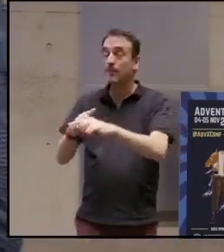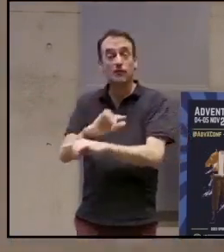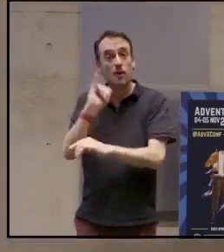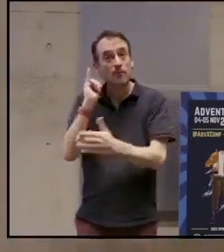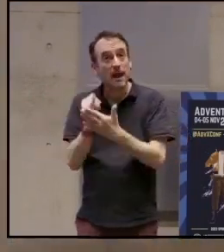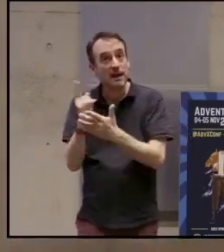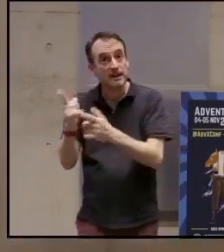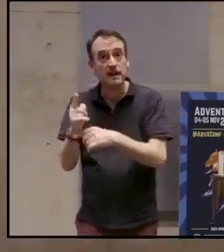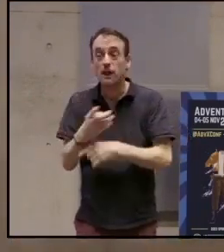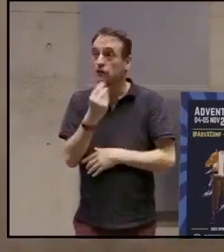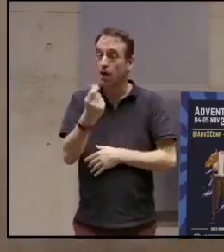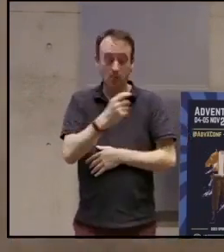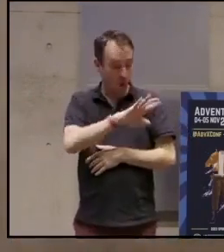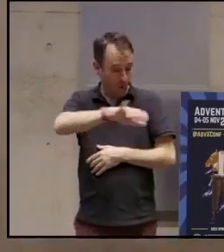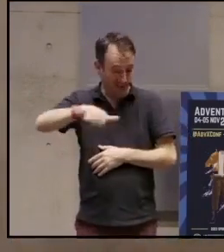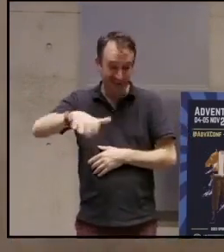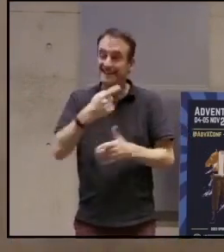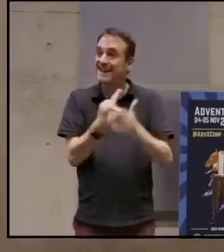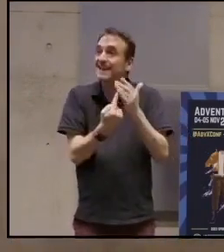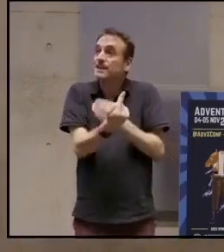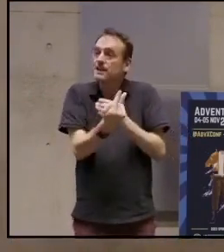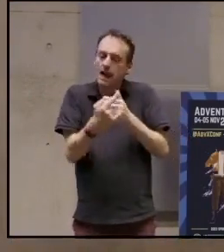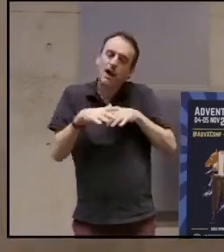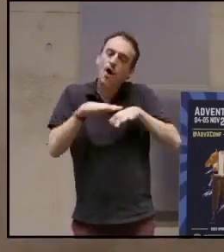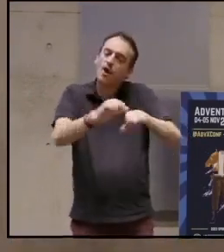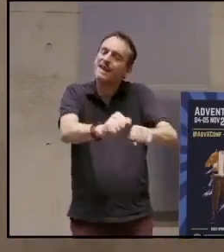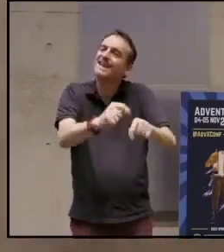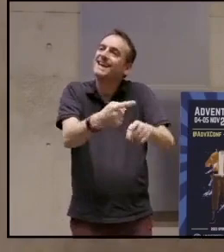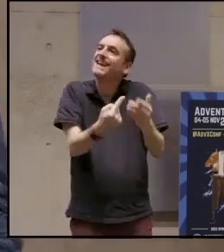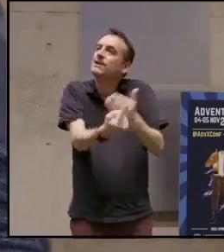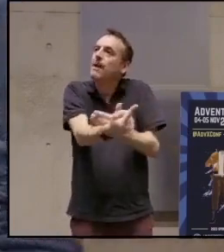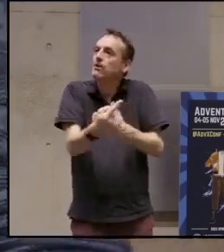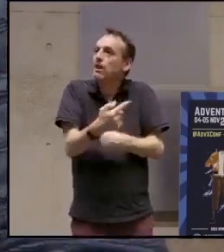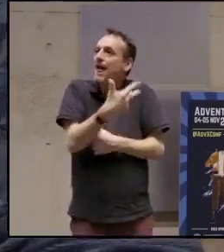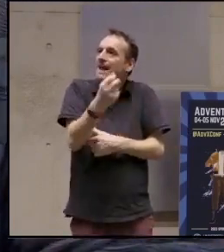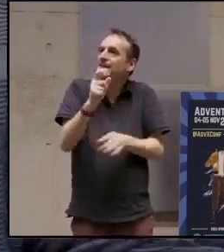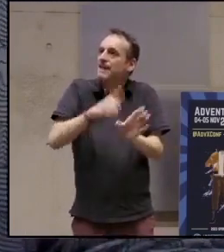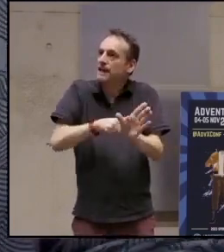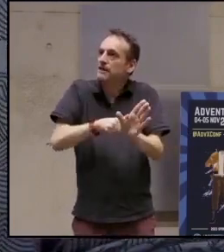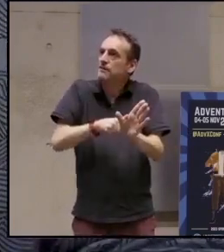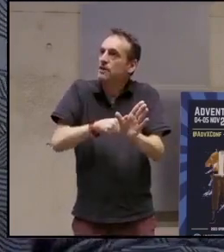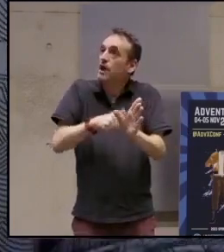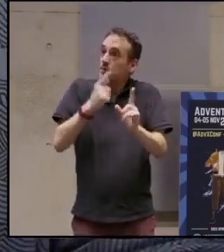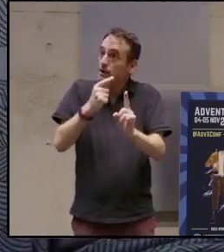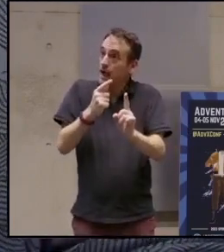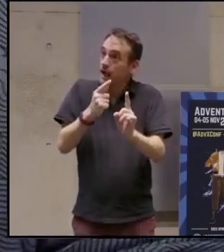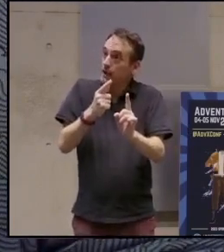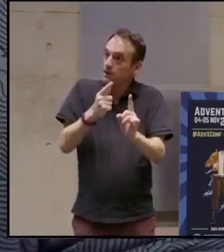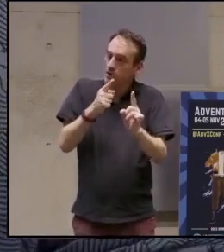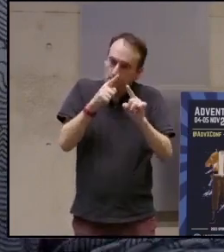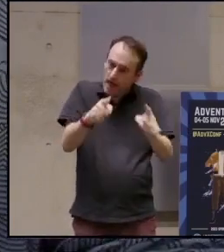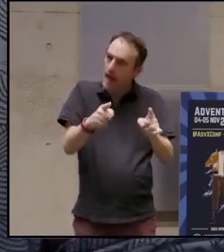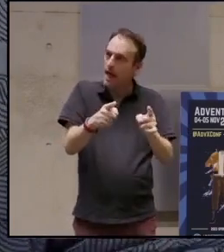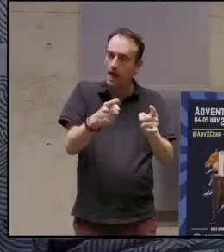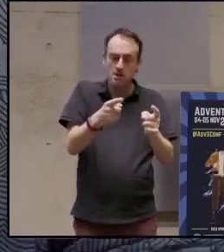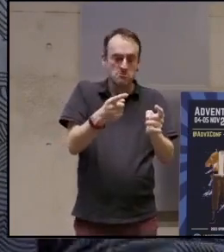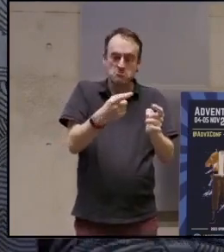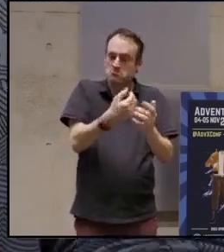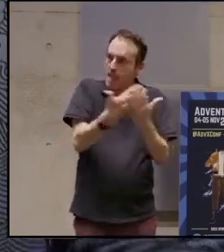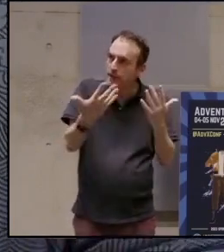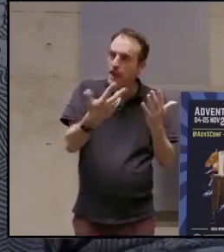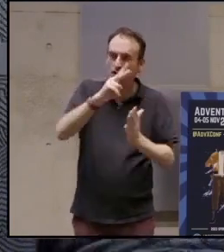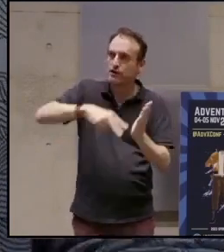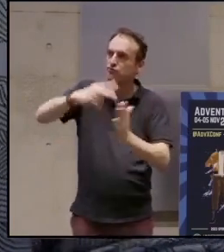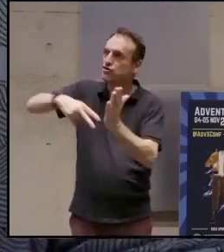independent for about 80 years, and most American former colonies have had about 200 years since independence. In both cases, that's more than enough time for them to have developed